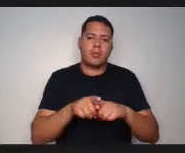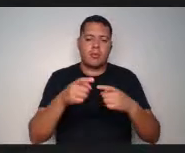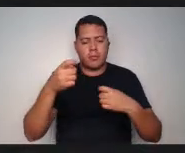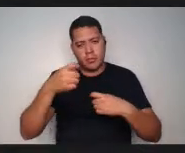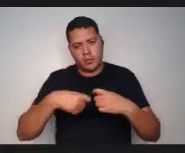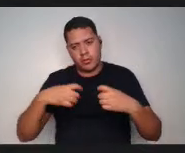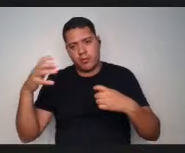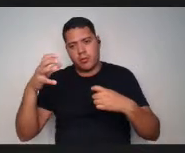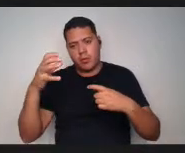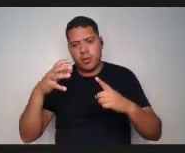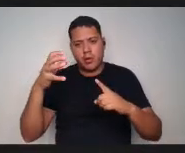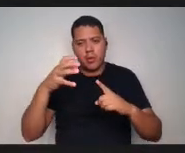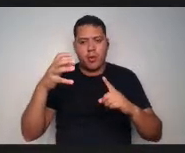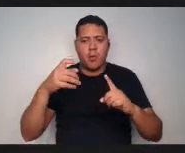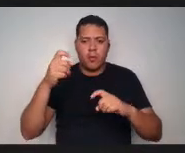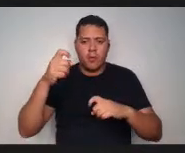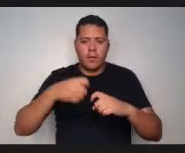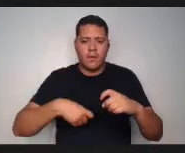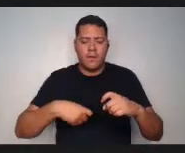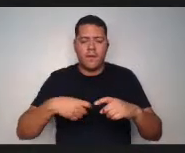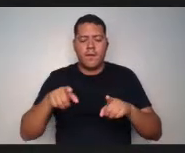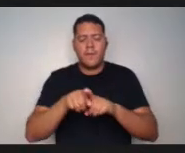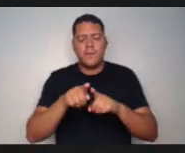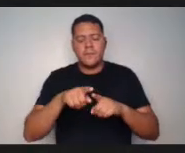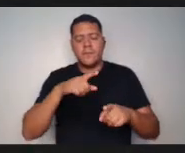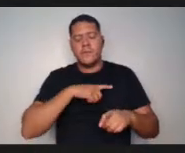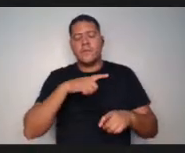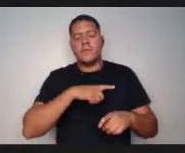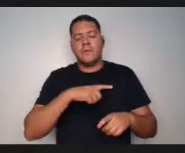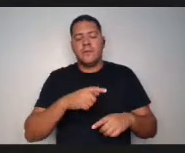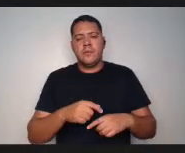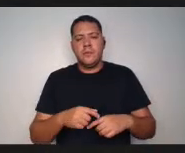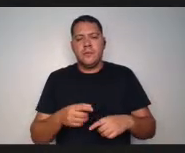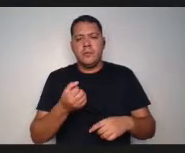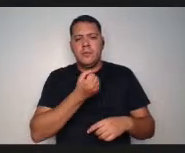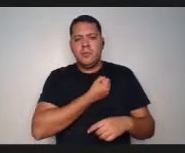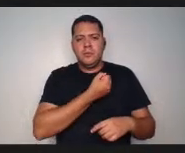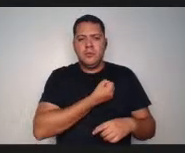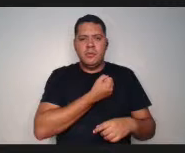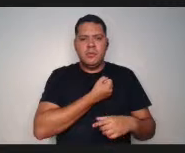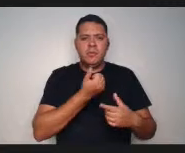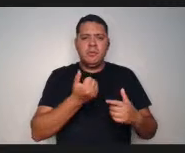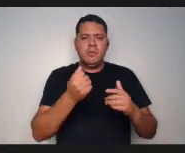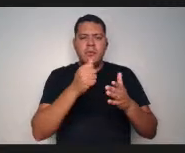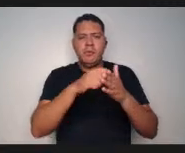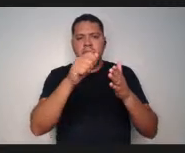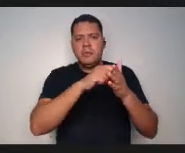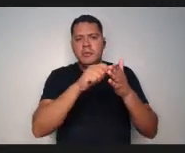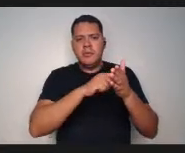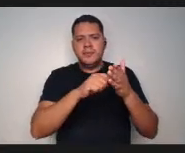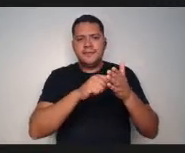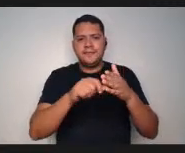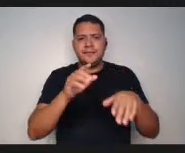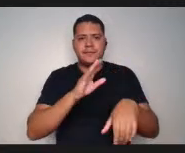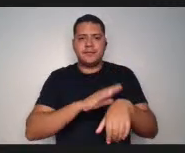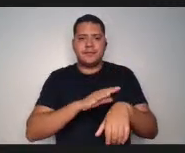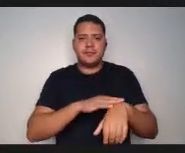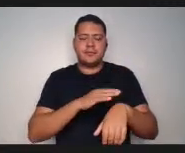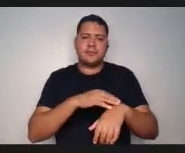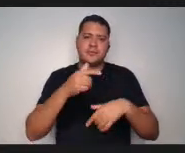arrangements, work hours, scheduling, precarious employment. Wage theft is a major concern in